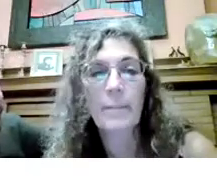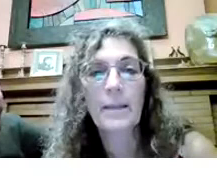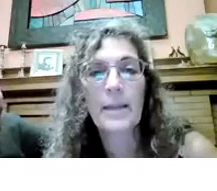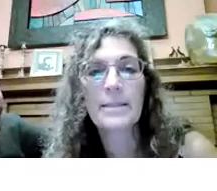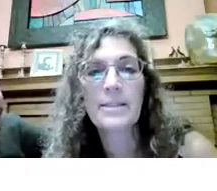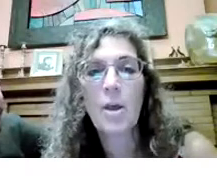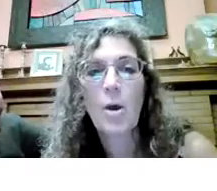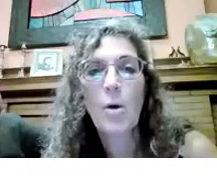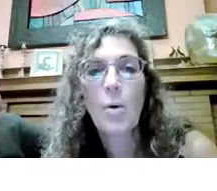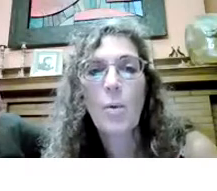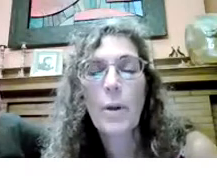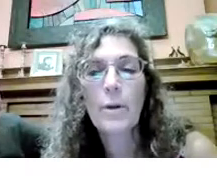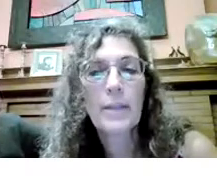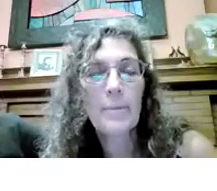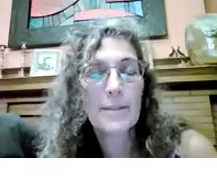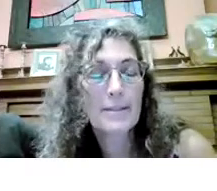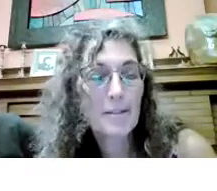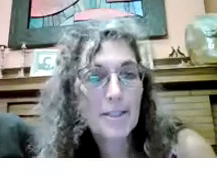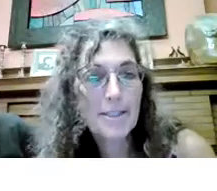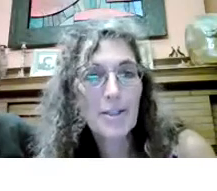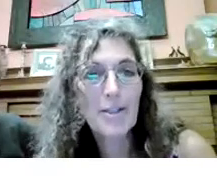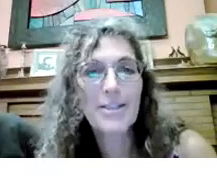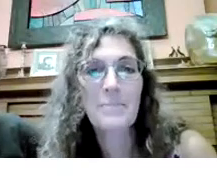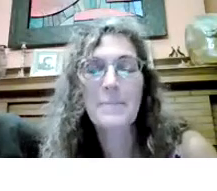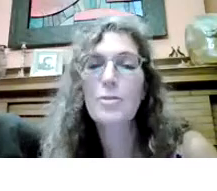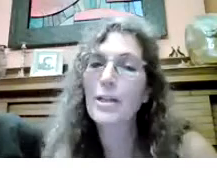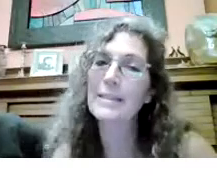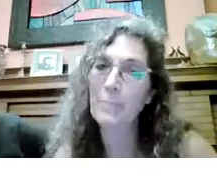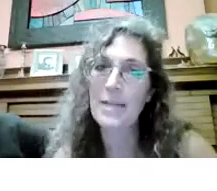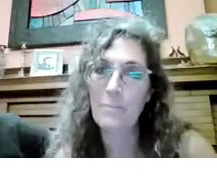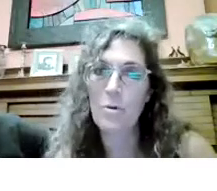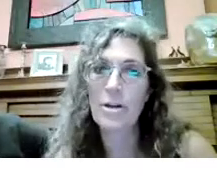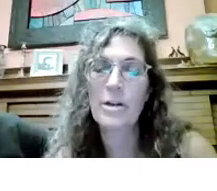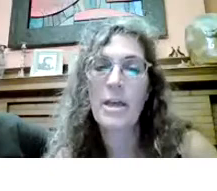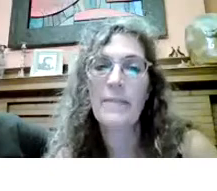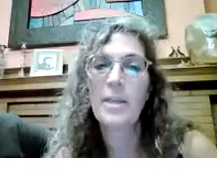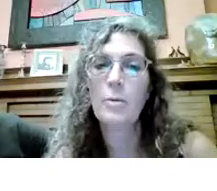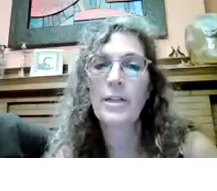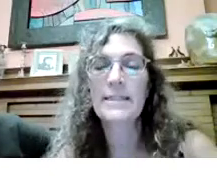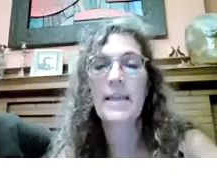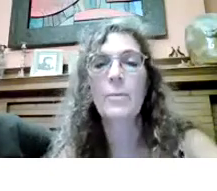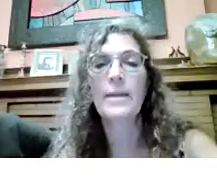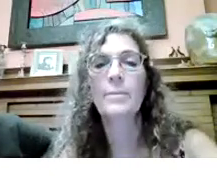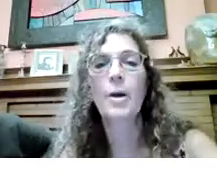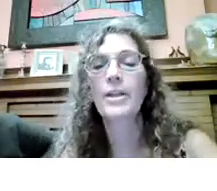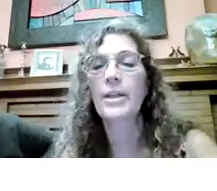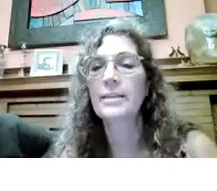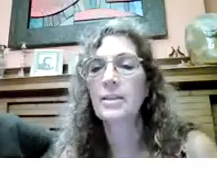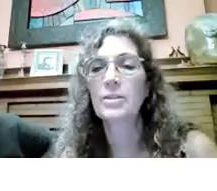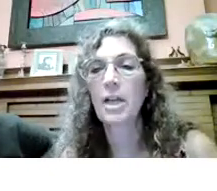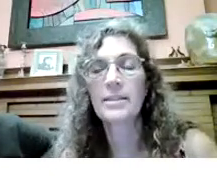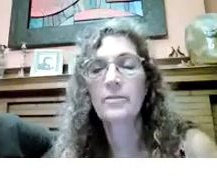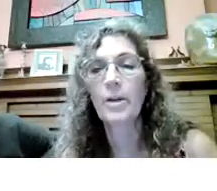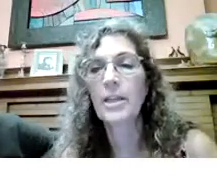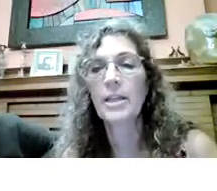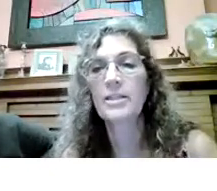having bike lanes. I was a little concerned, and maybe you could explain more, that you were going to take away some parking and said